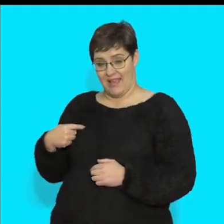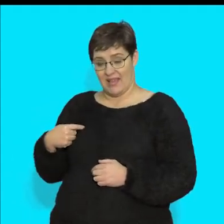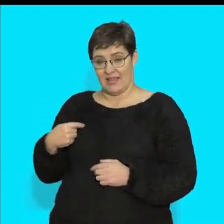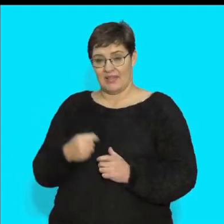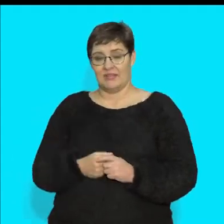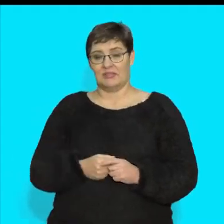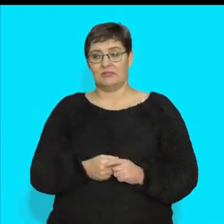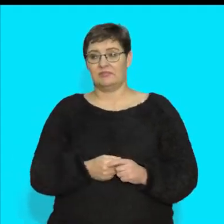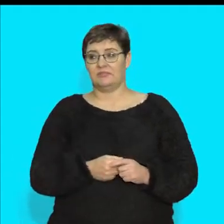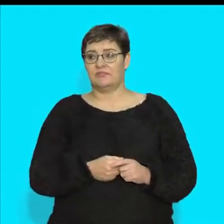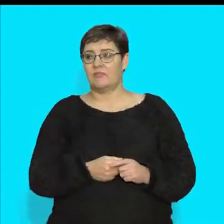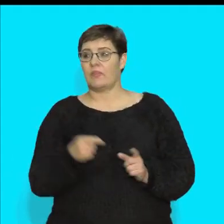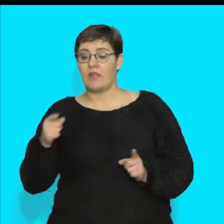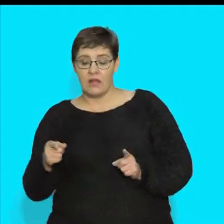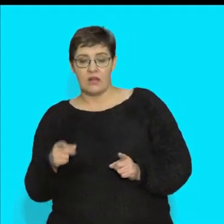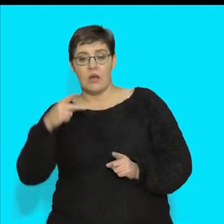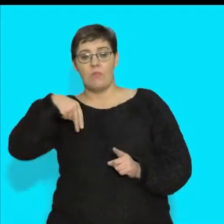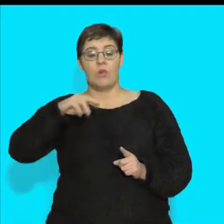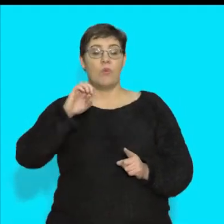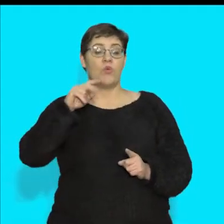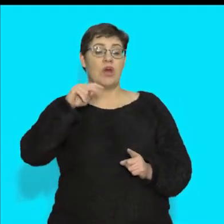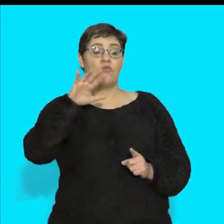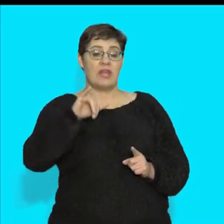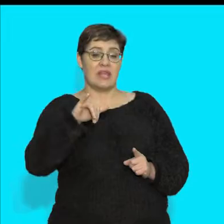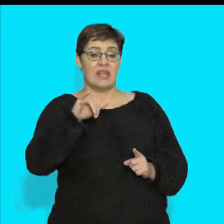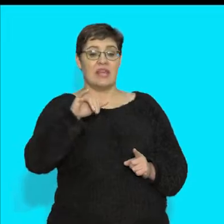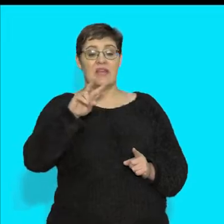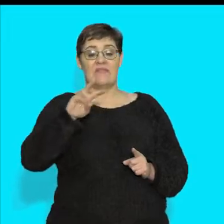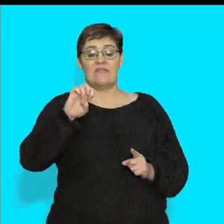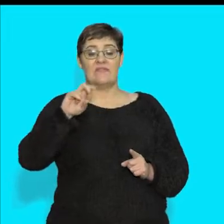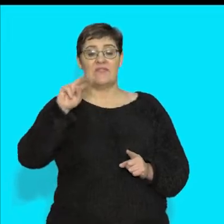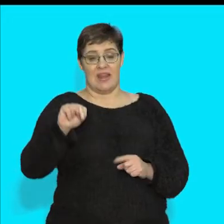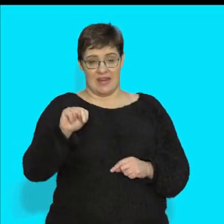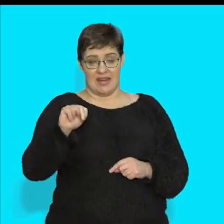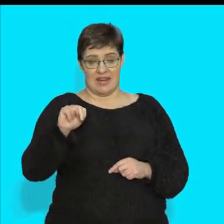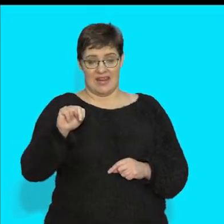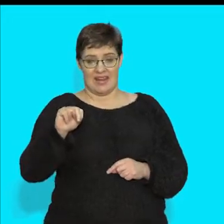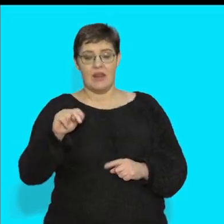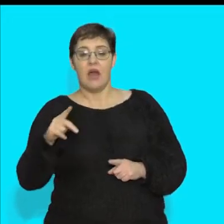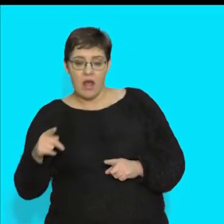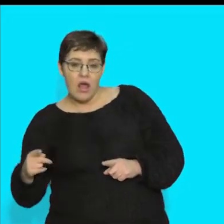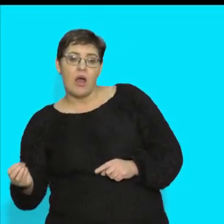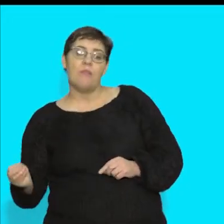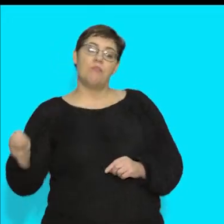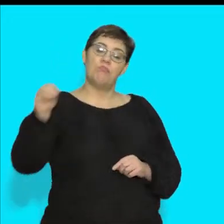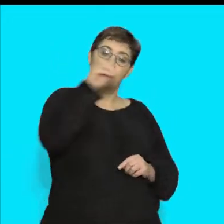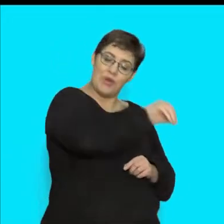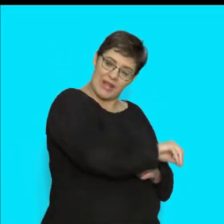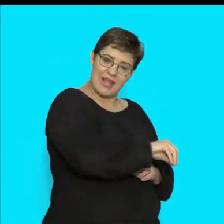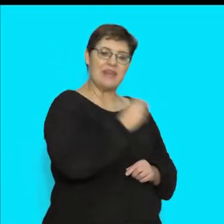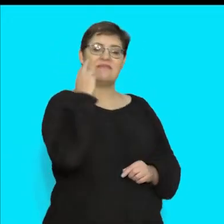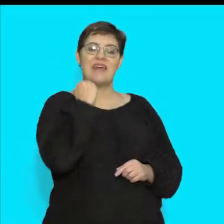right, there's my lungs, the pulmonary vein. You're right, the pulmonary vein brings